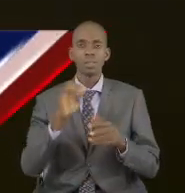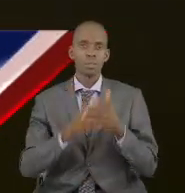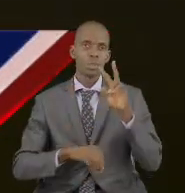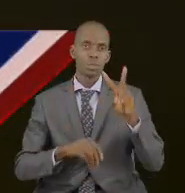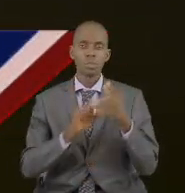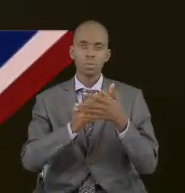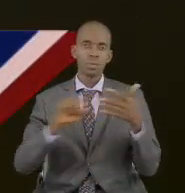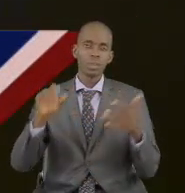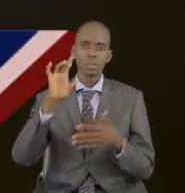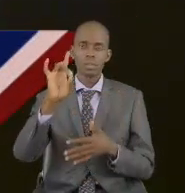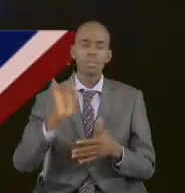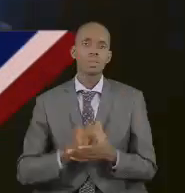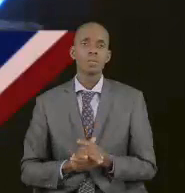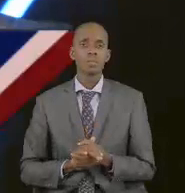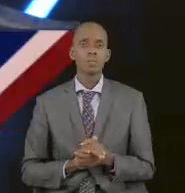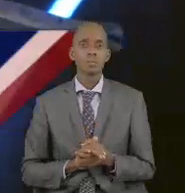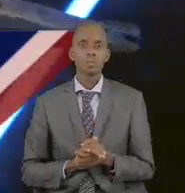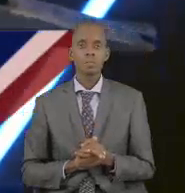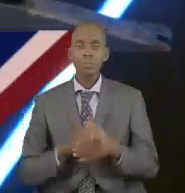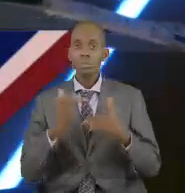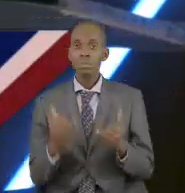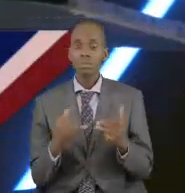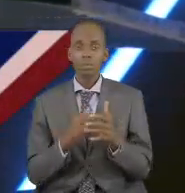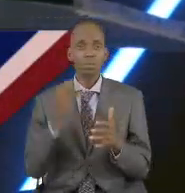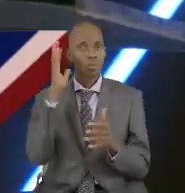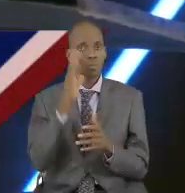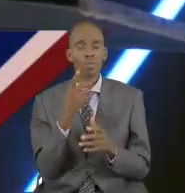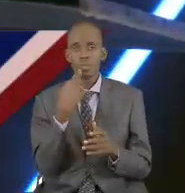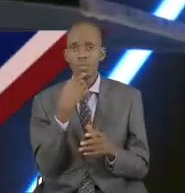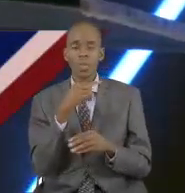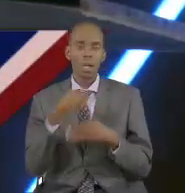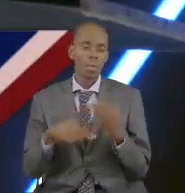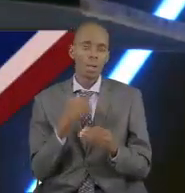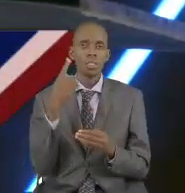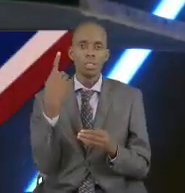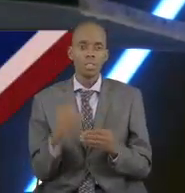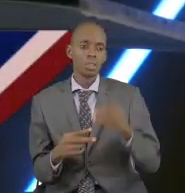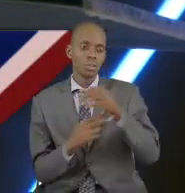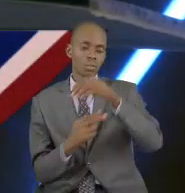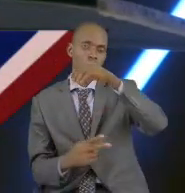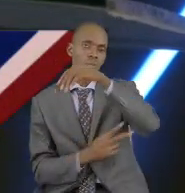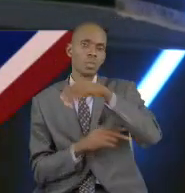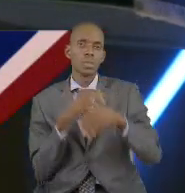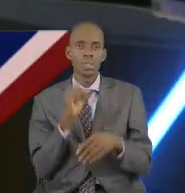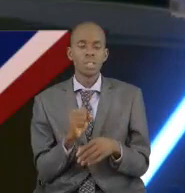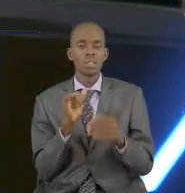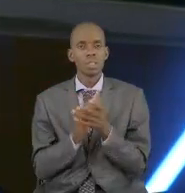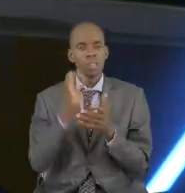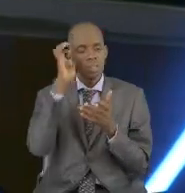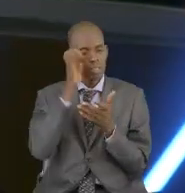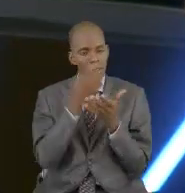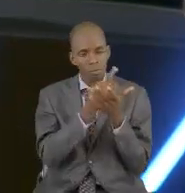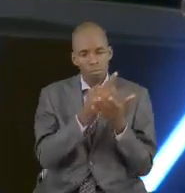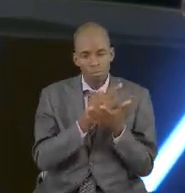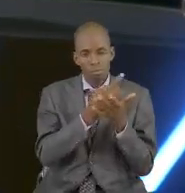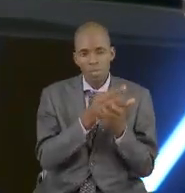from verse 8, is not going to talk about the pillars. The pillars he consulted so that